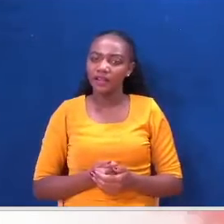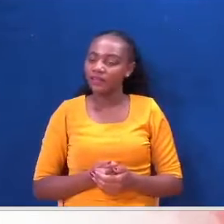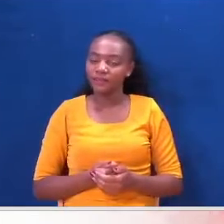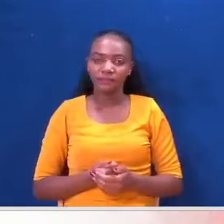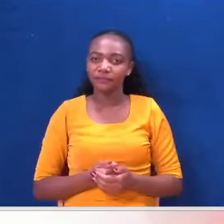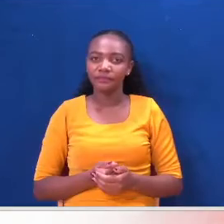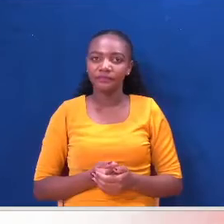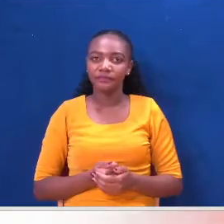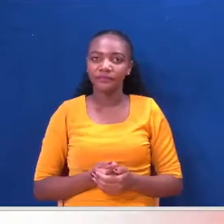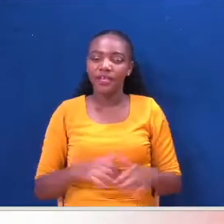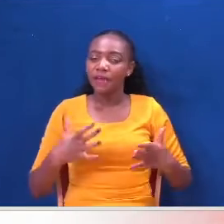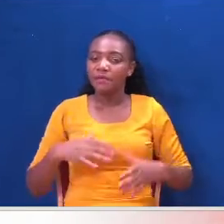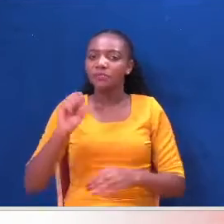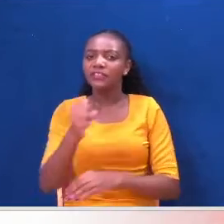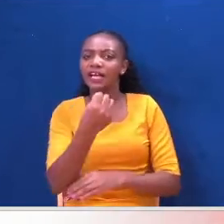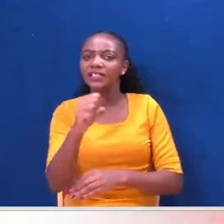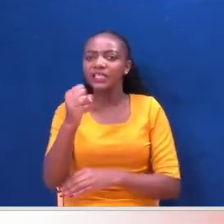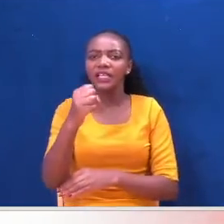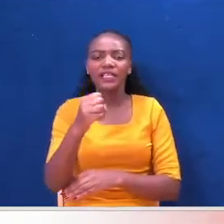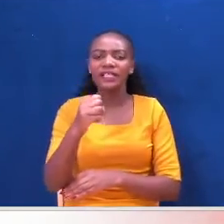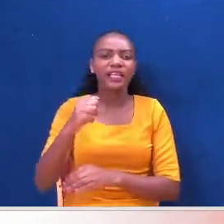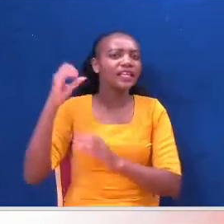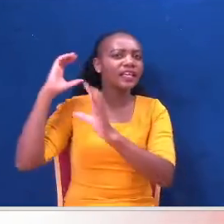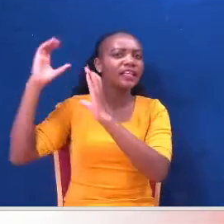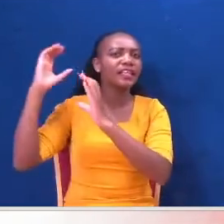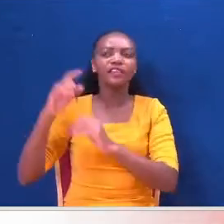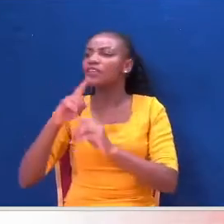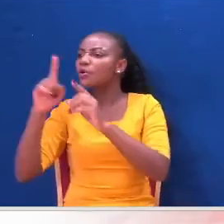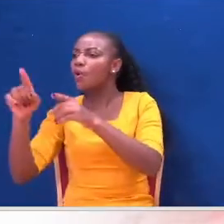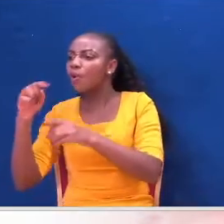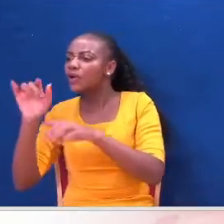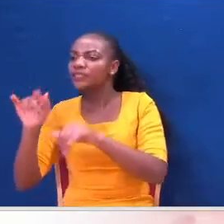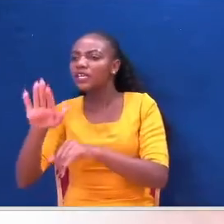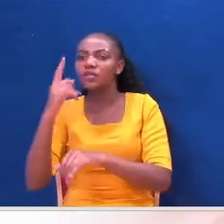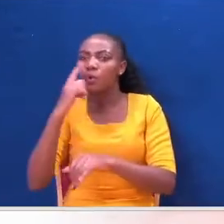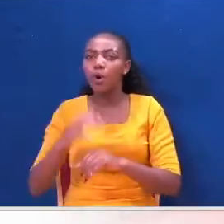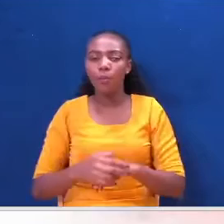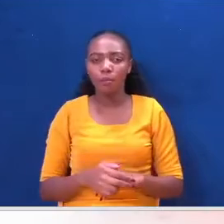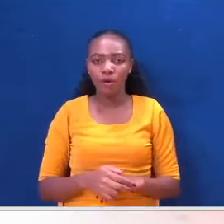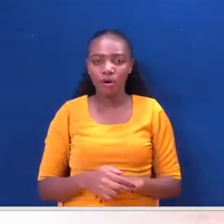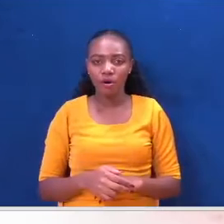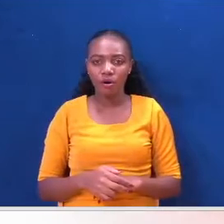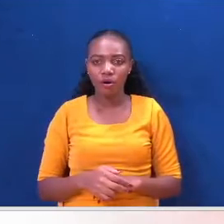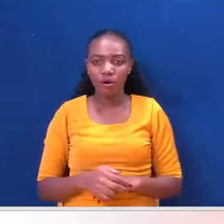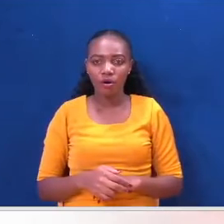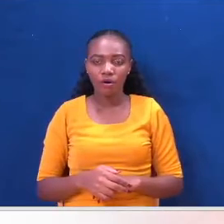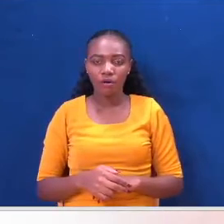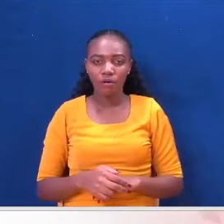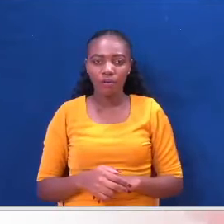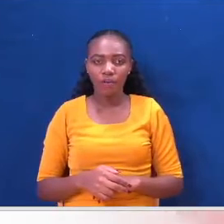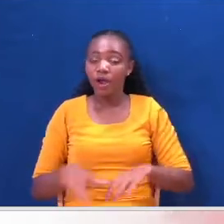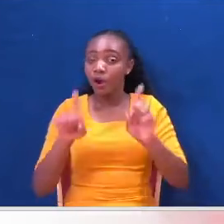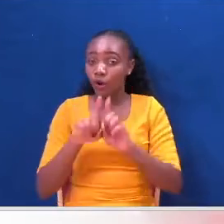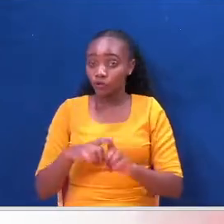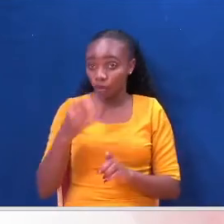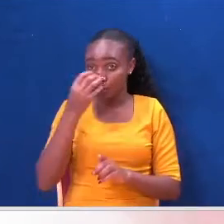Bona wanazunguka hapa Kilifi kama watafuti cheo. Si aende akae kwake huko Shugoi. Kitu gani namlete hapa majengo kama sio kutafuta cheo. The DP, who